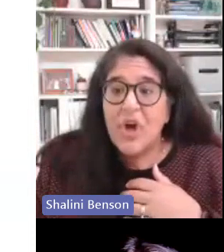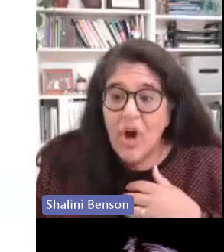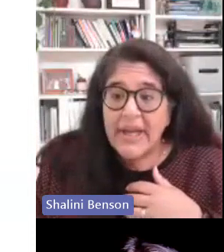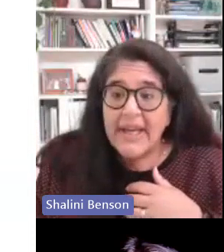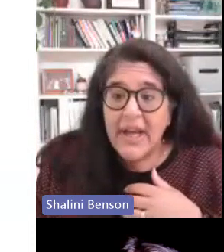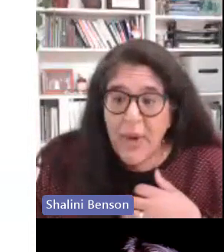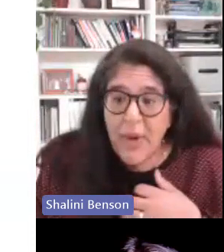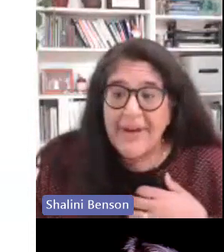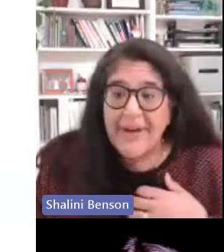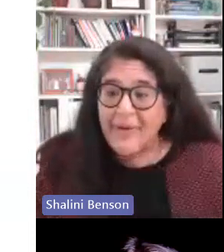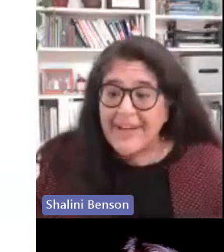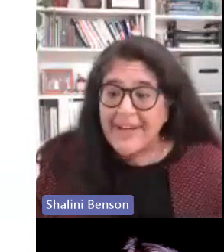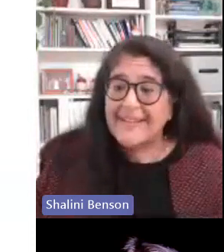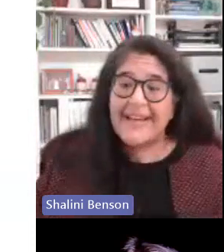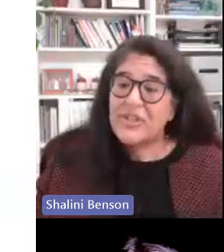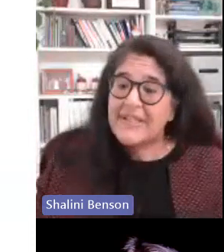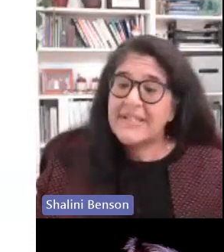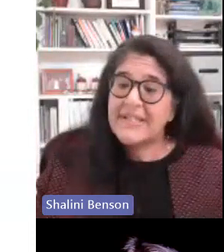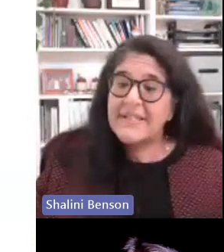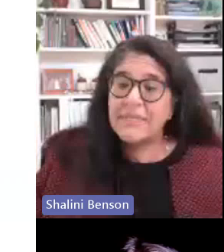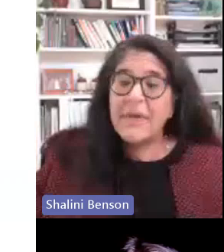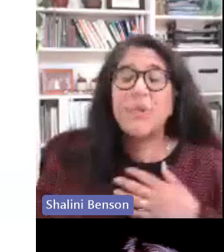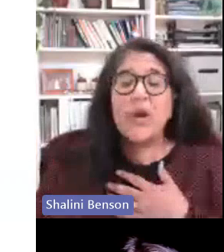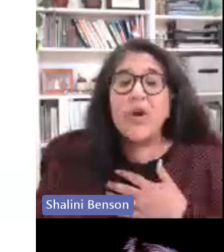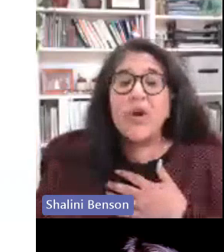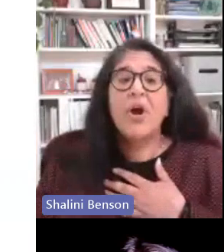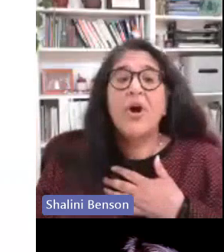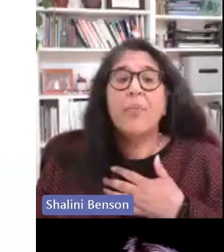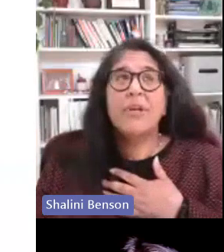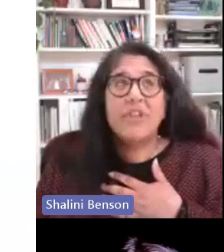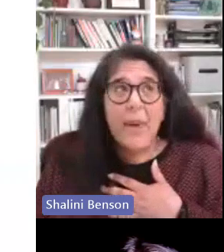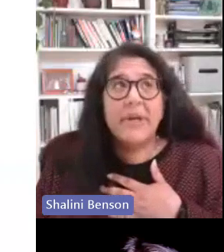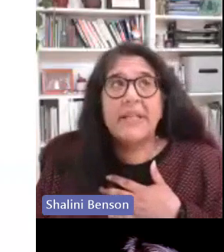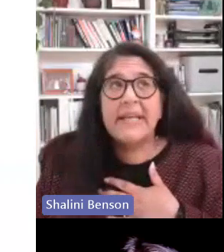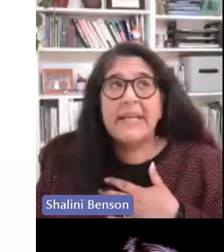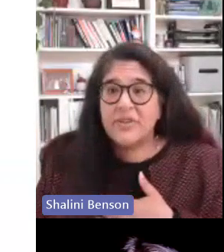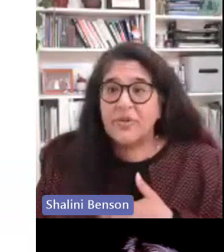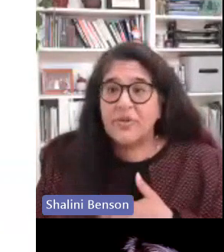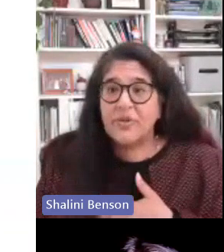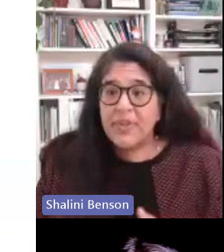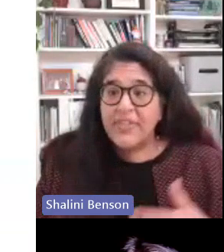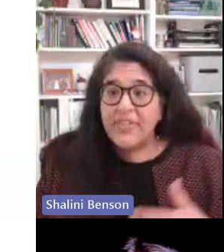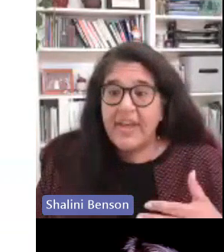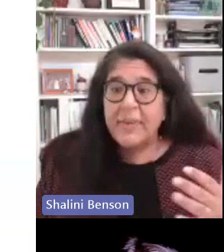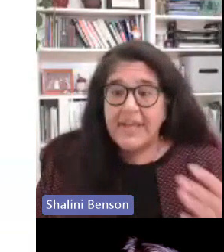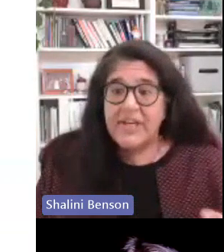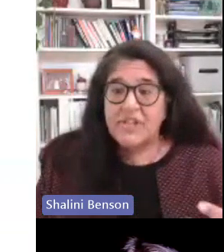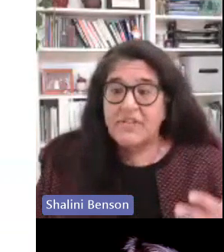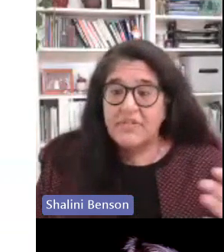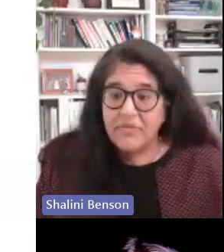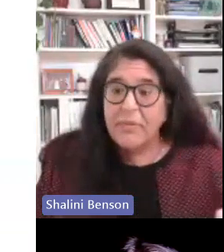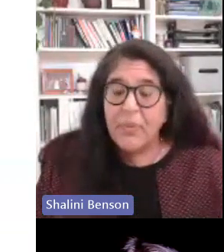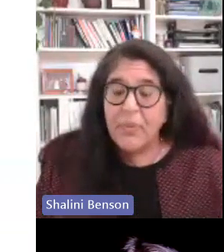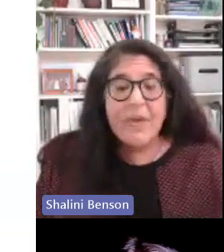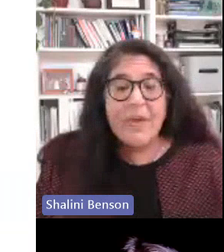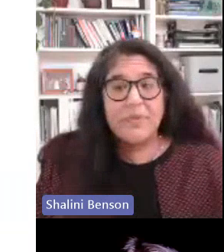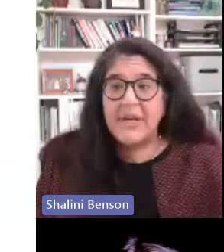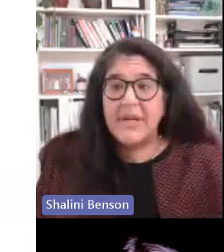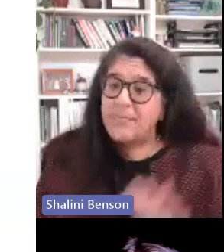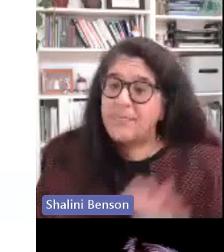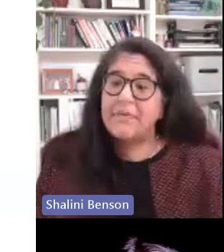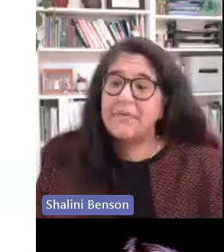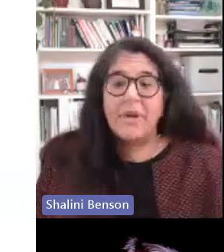of time talking about outlays in agencies. Sometimes we are predominantly concerned with the obligation, right? We